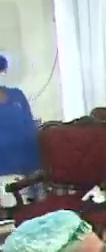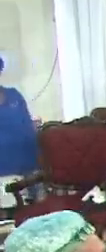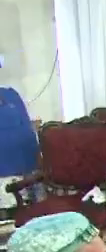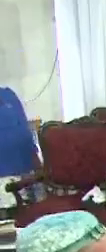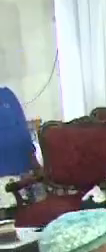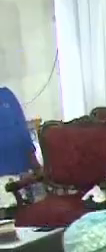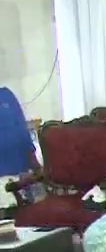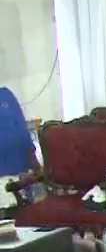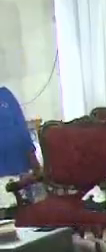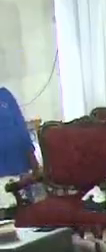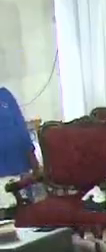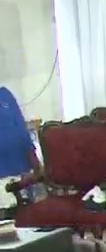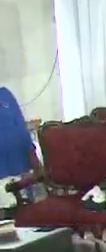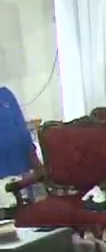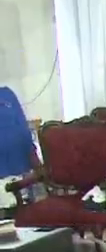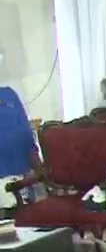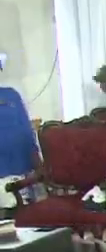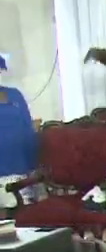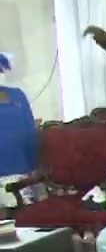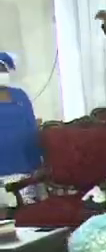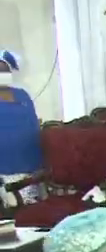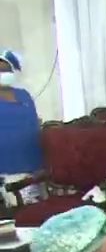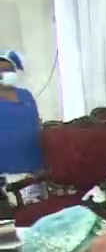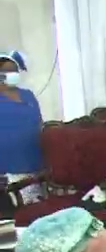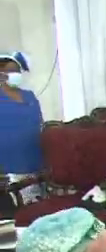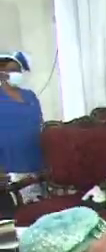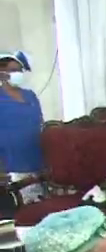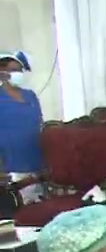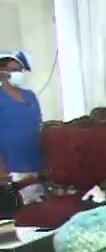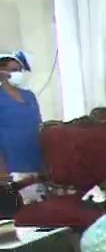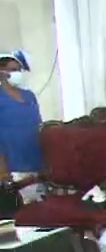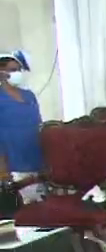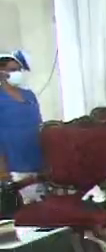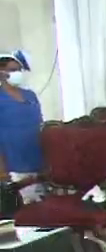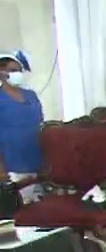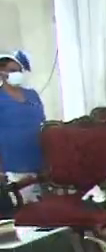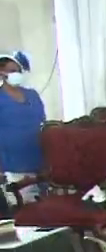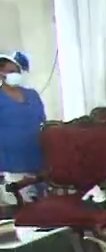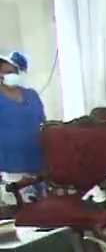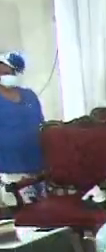pray. And in victory, the Lord shall be the way.